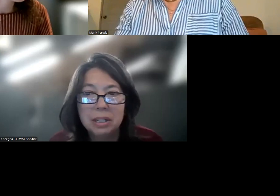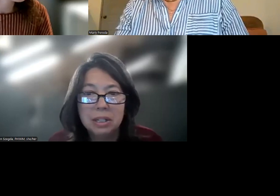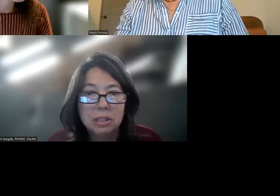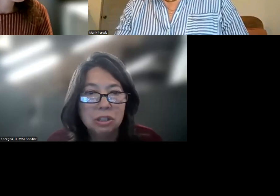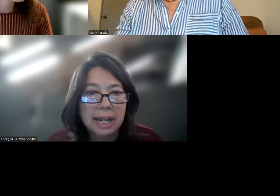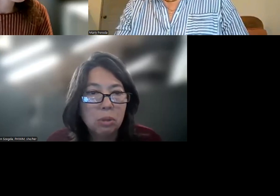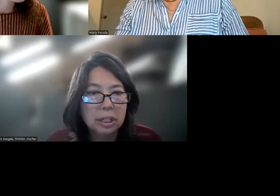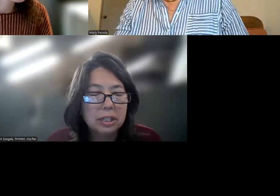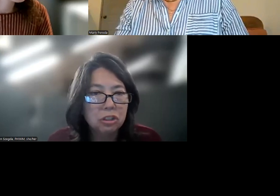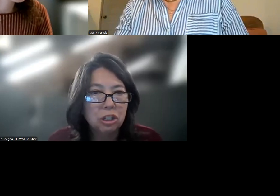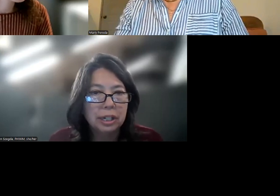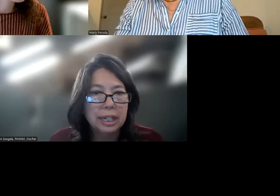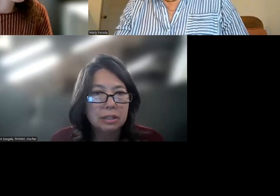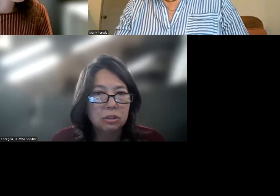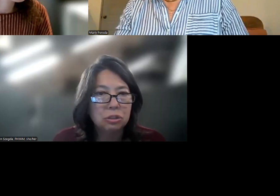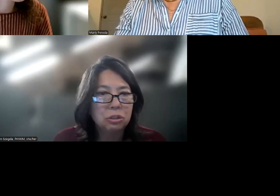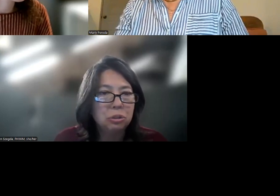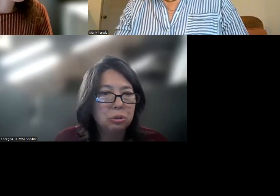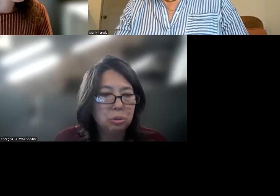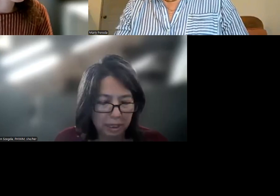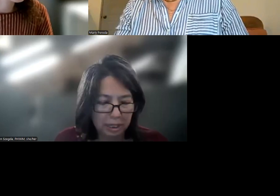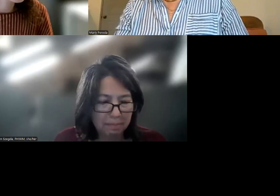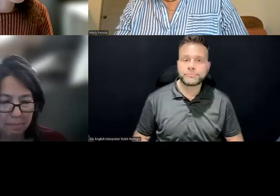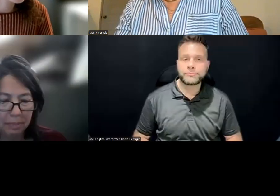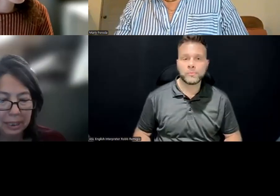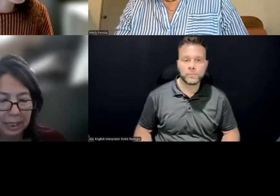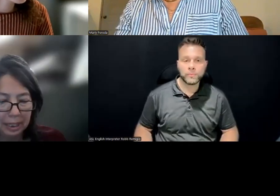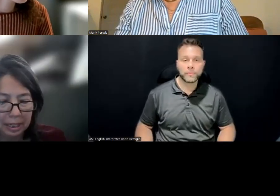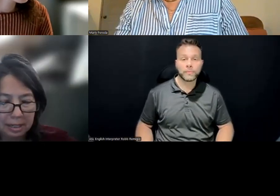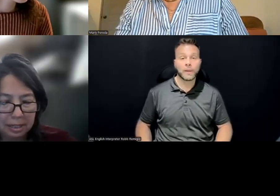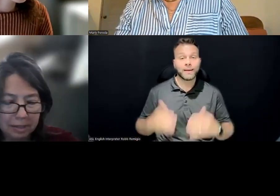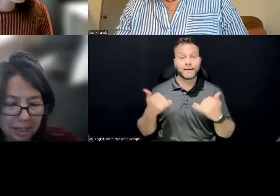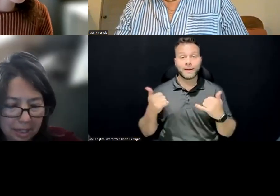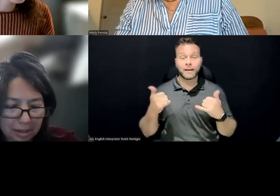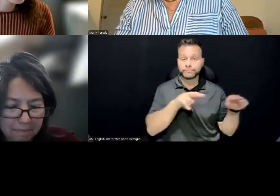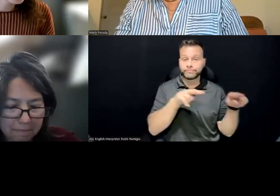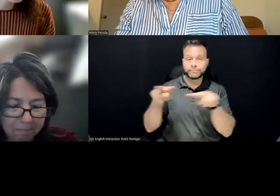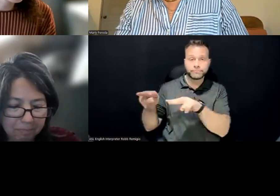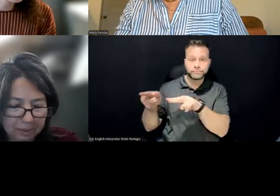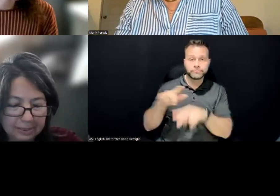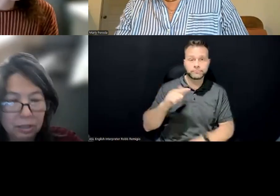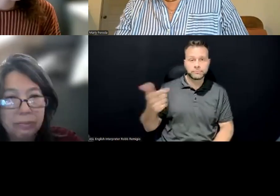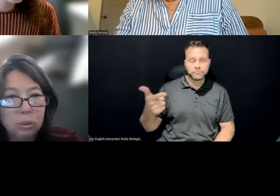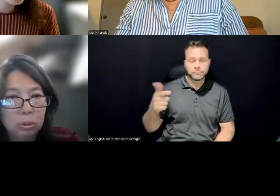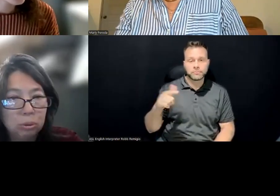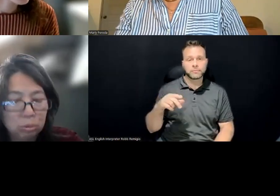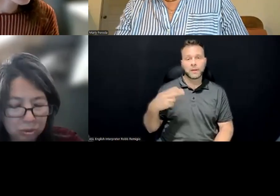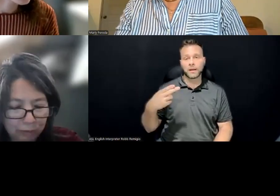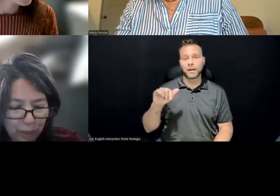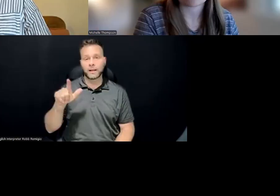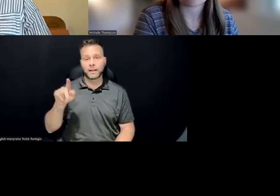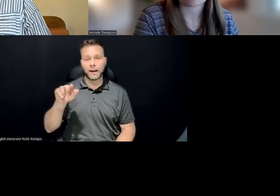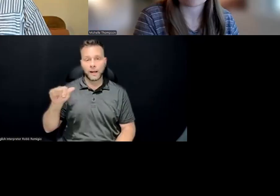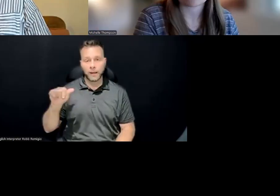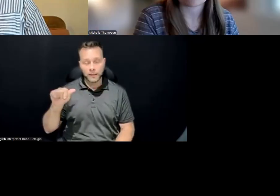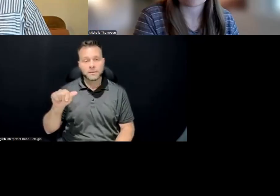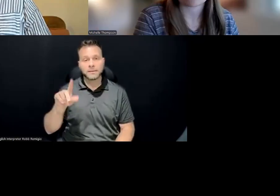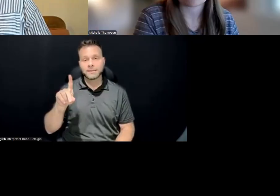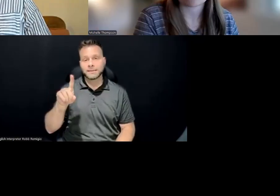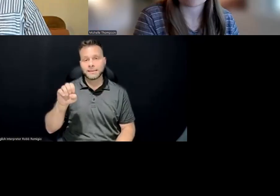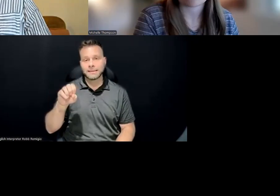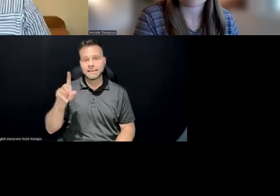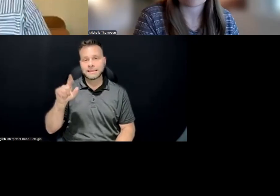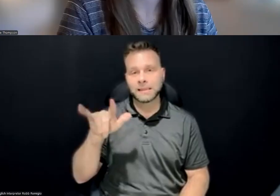well. So now we're going to turn it to Helena DaSilva Hughes from